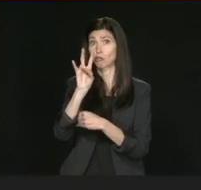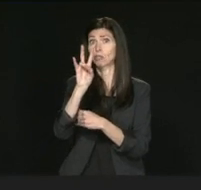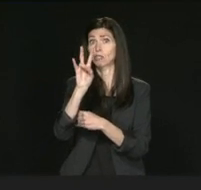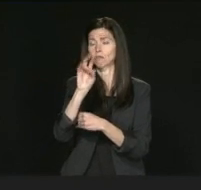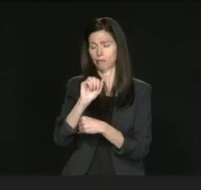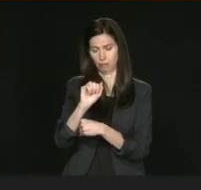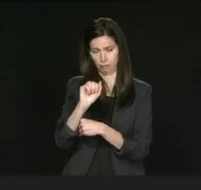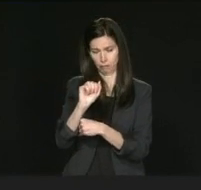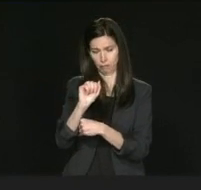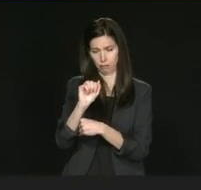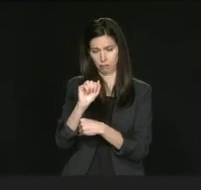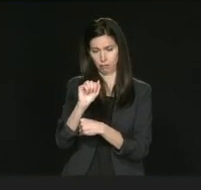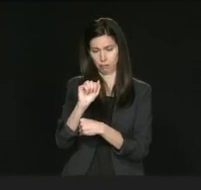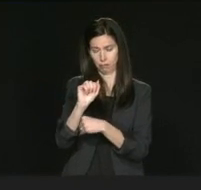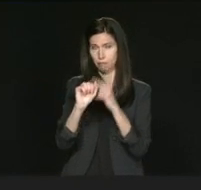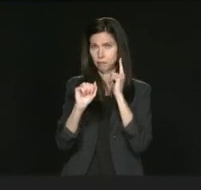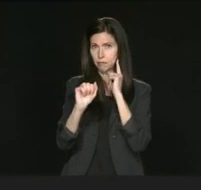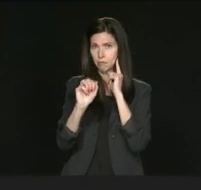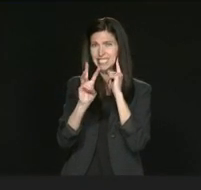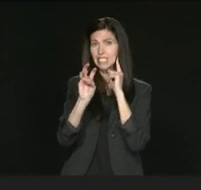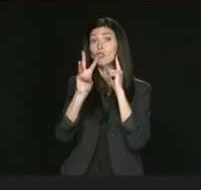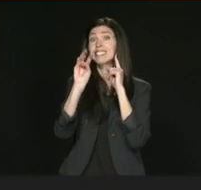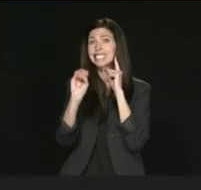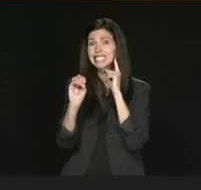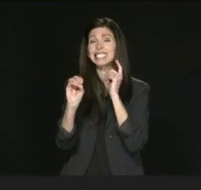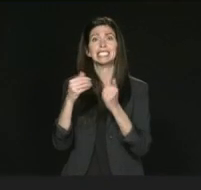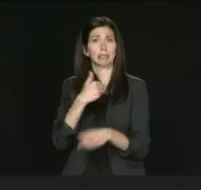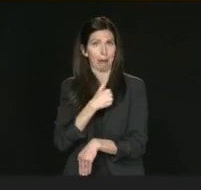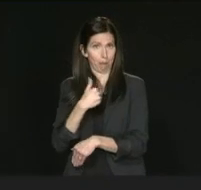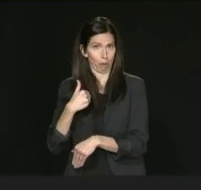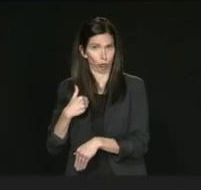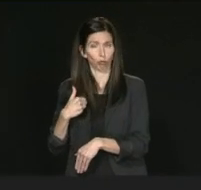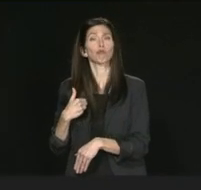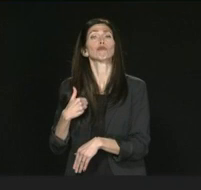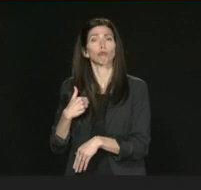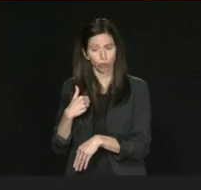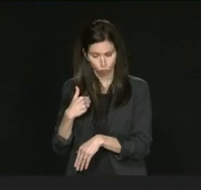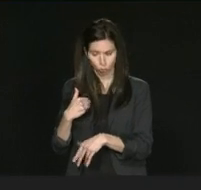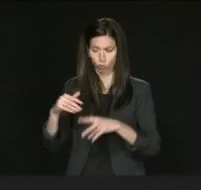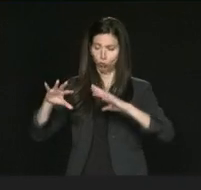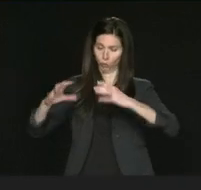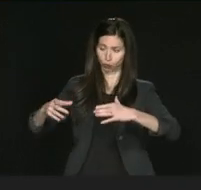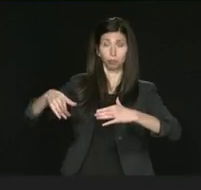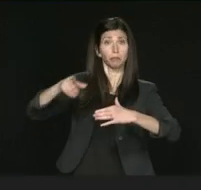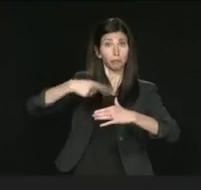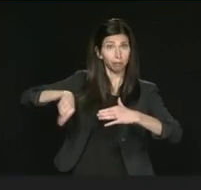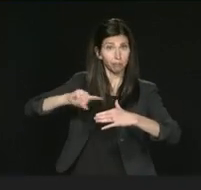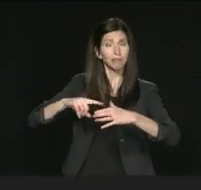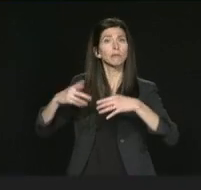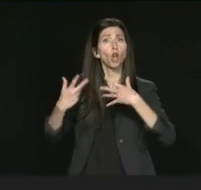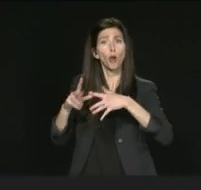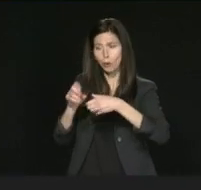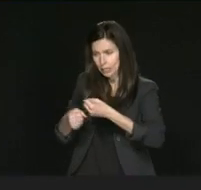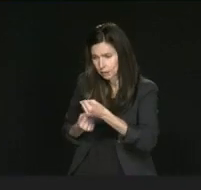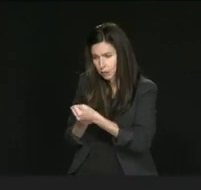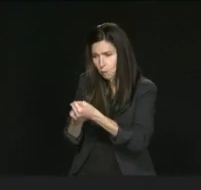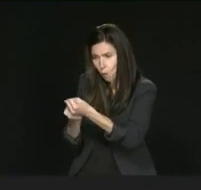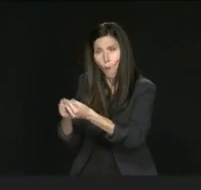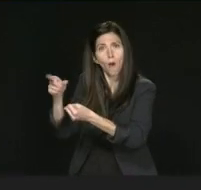members that are supporting care staff in 13 long-term care